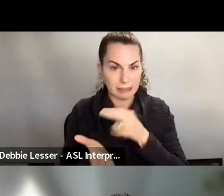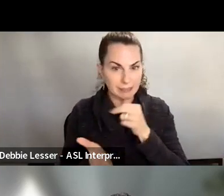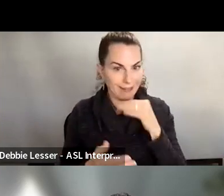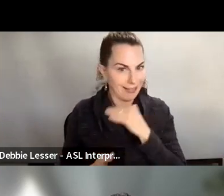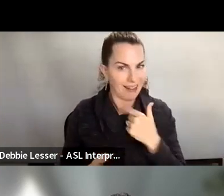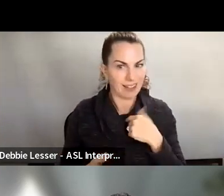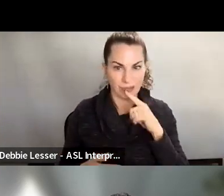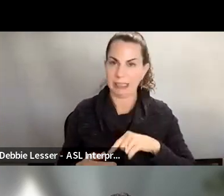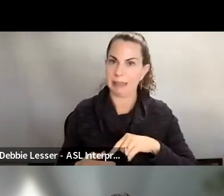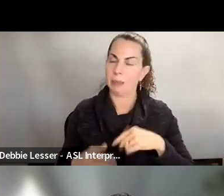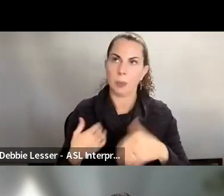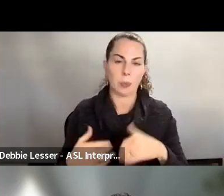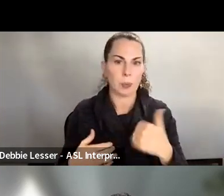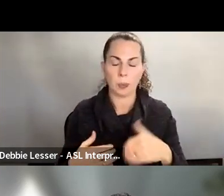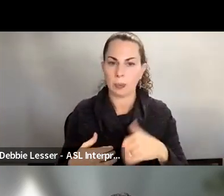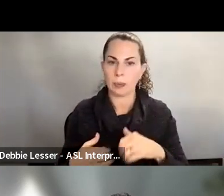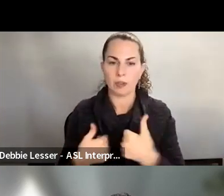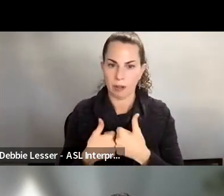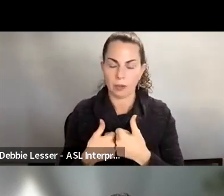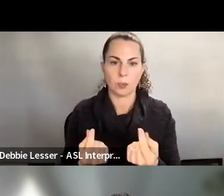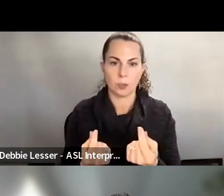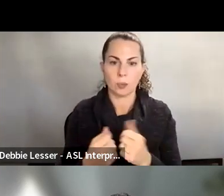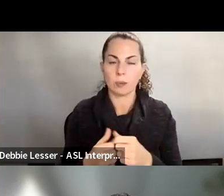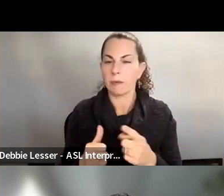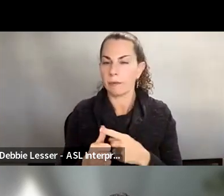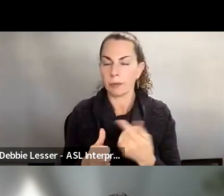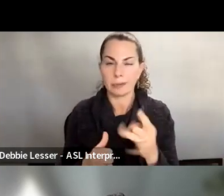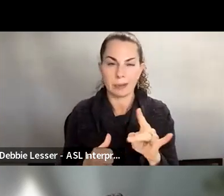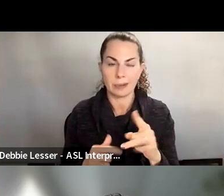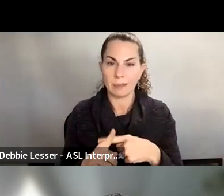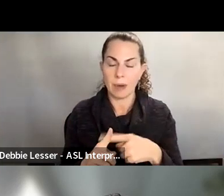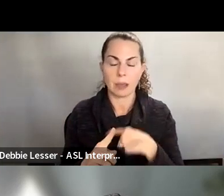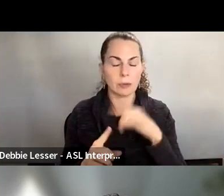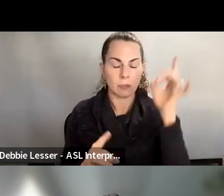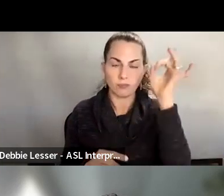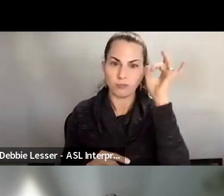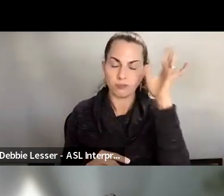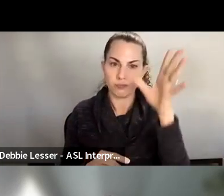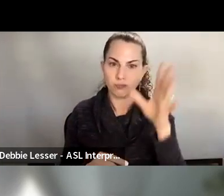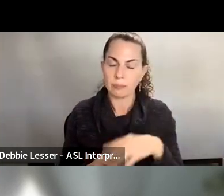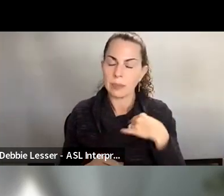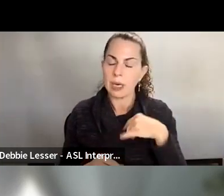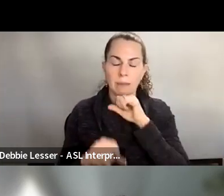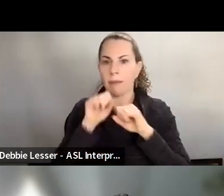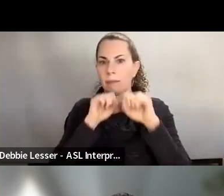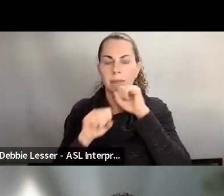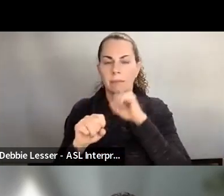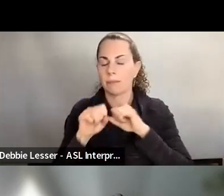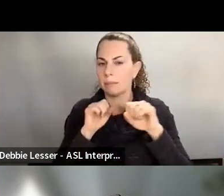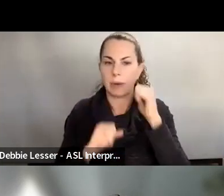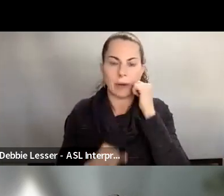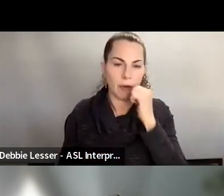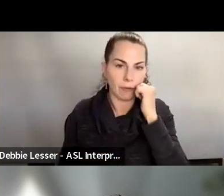to do. The first 18 months were horrific. I was black and blue almost every day. Clinical staff kept challenging,